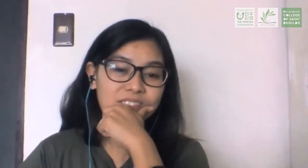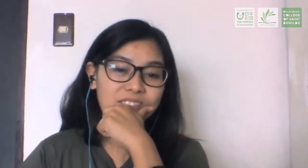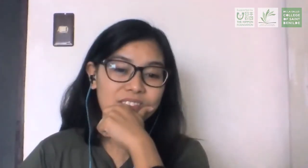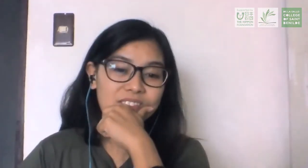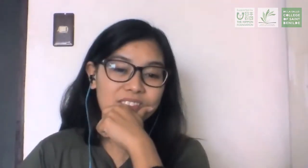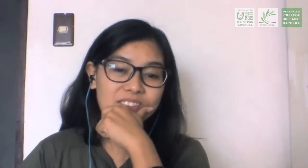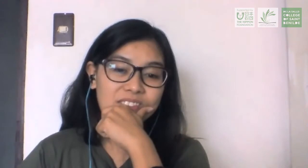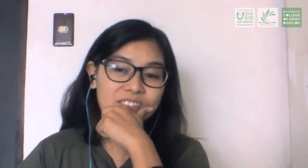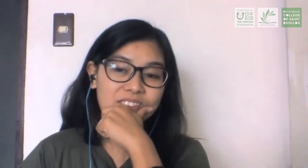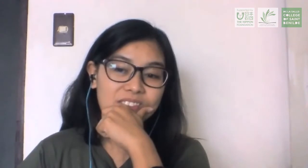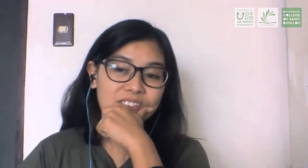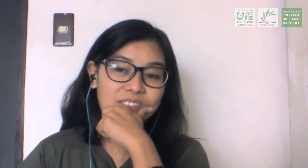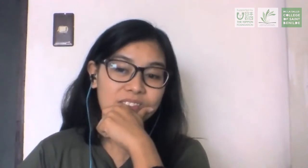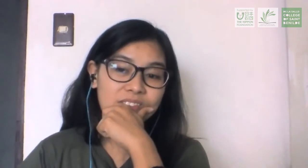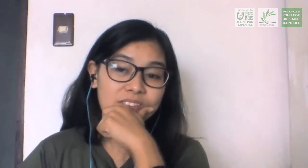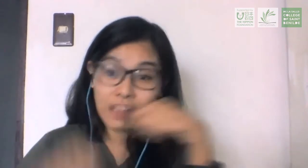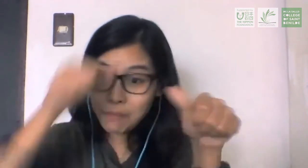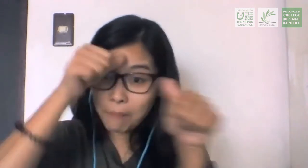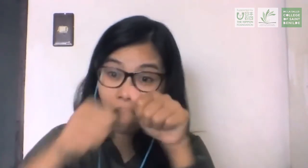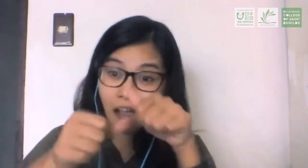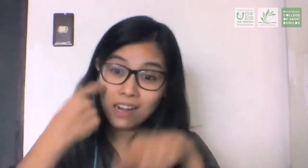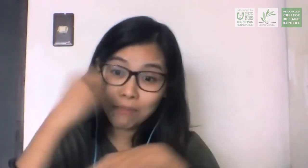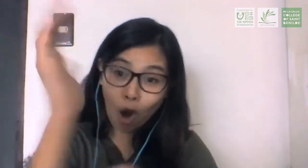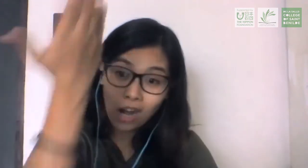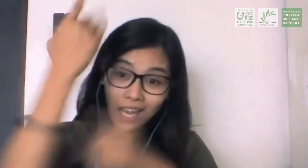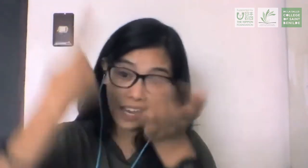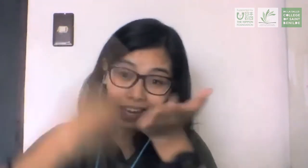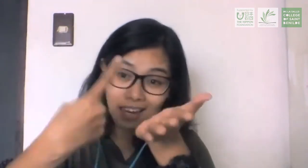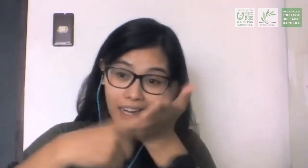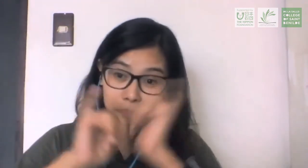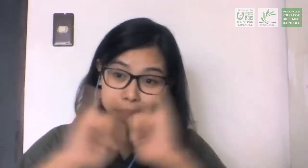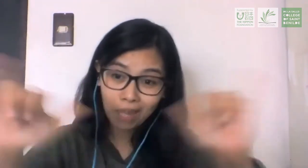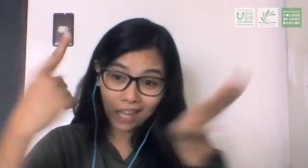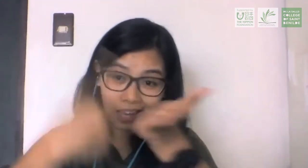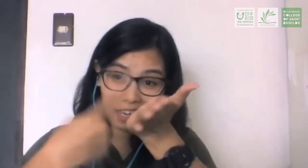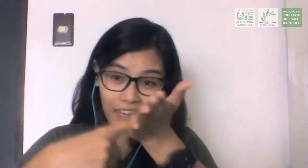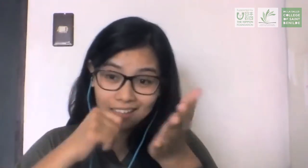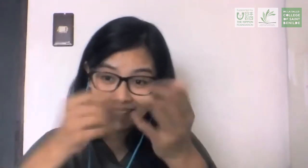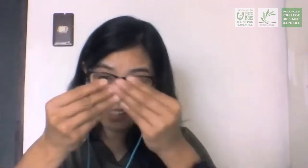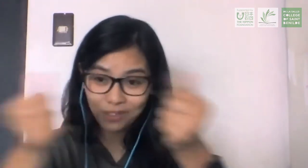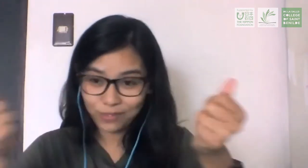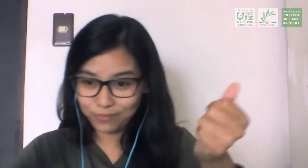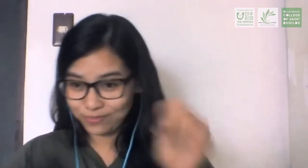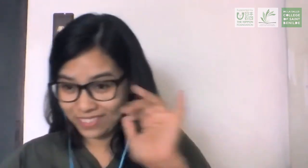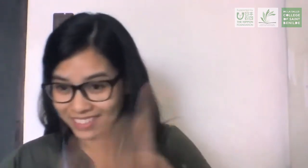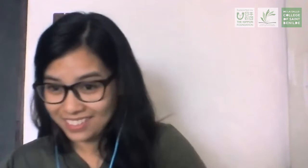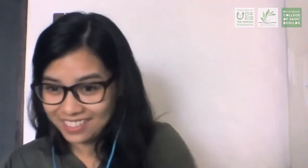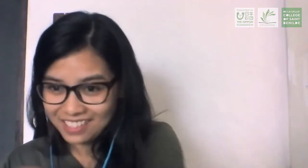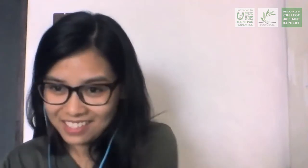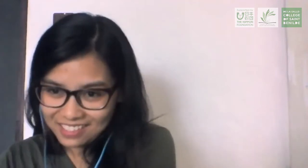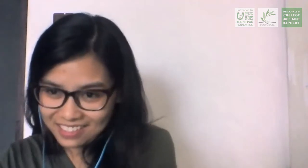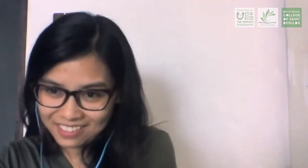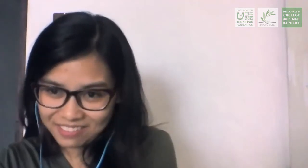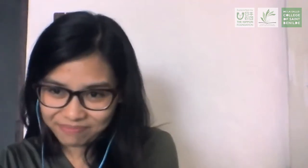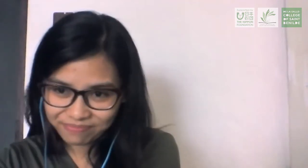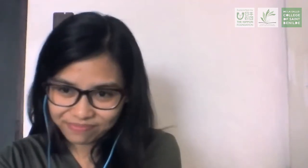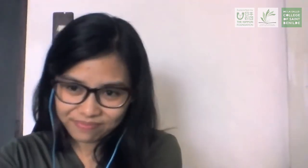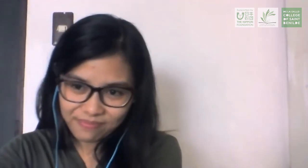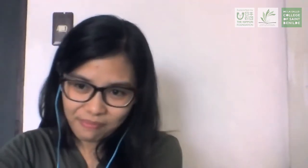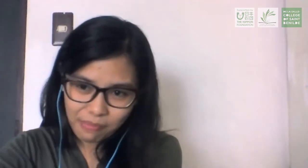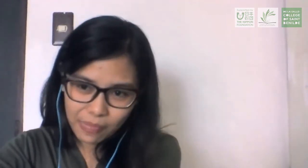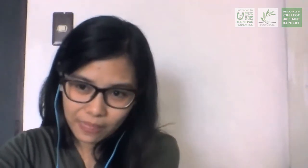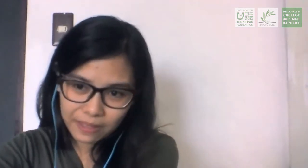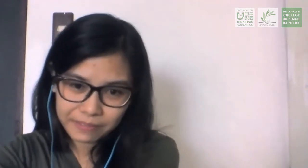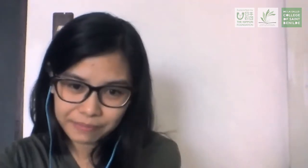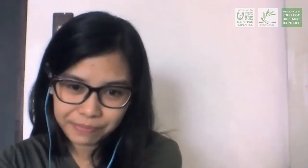loves Kyla, right? So it's SVO. We just talked about this morning. I guess we